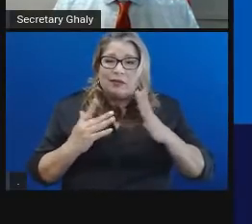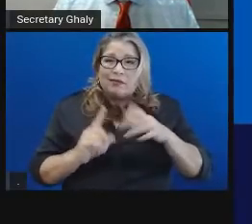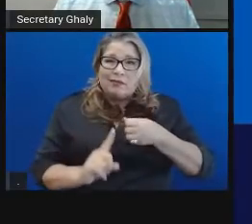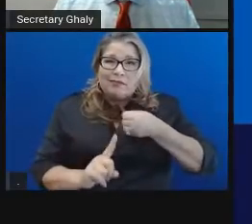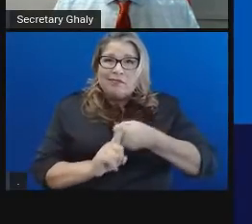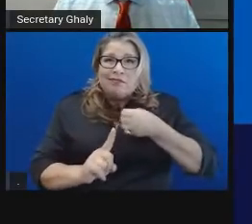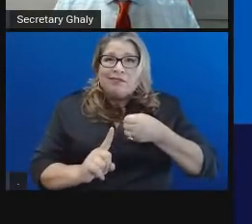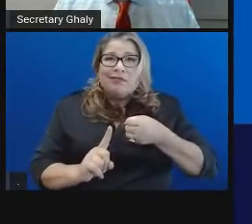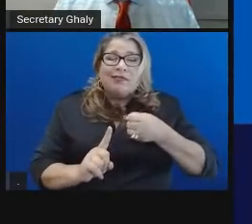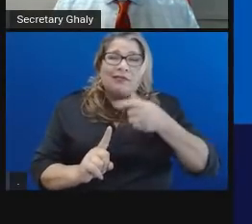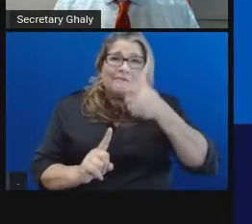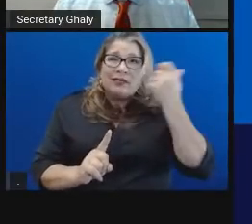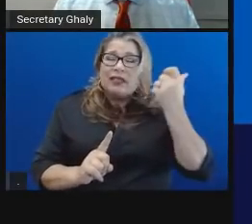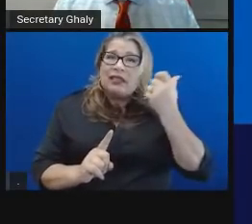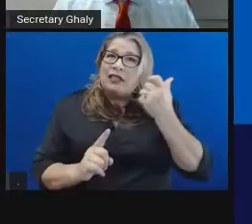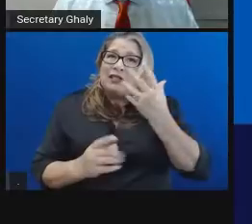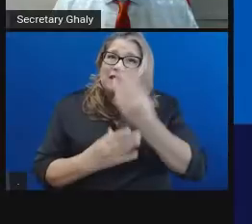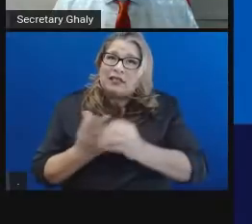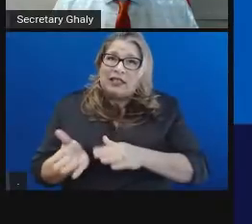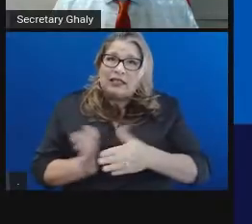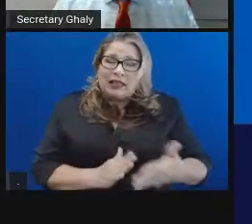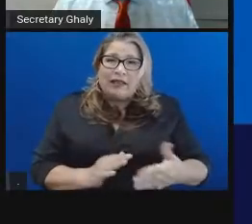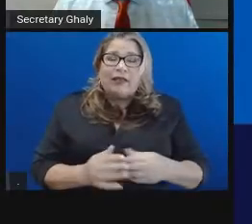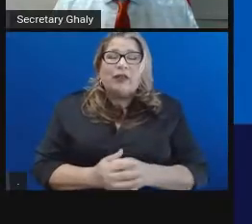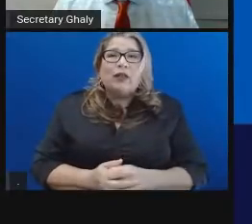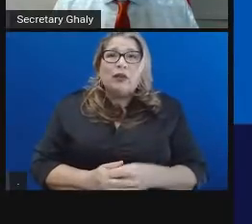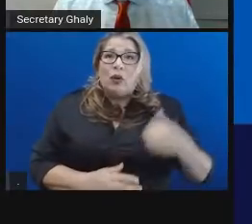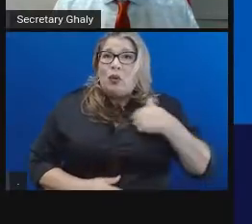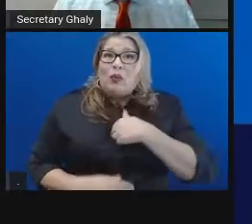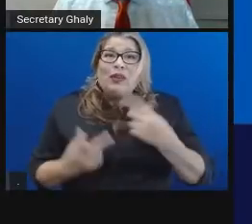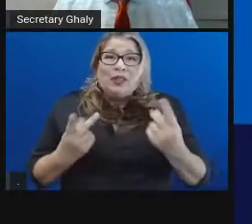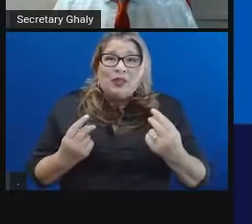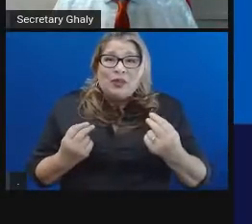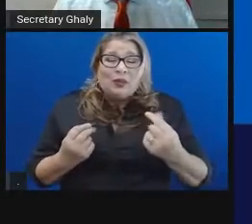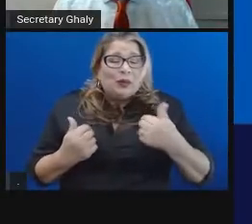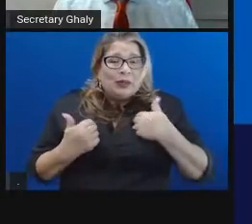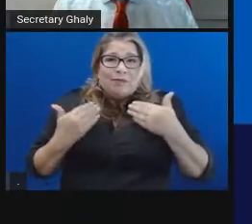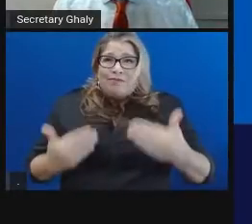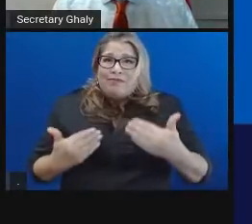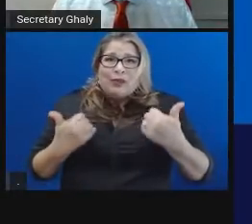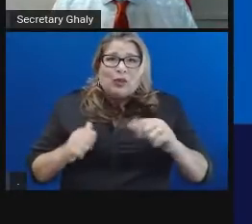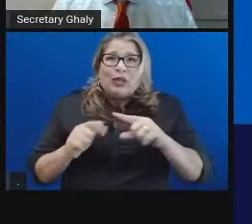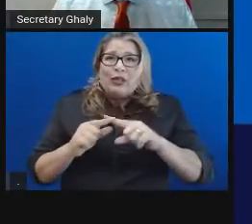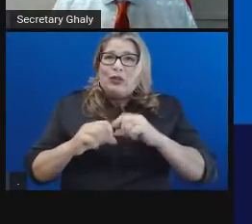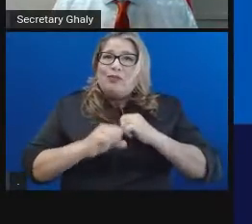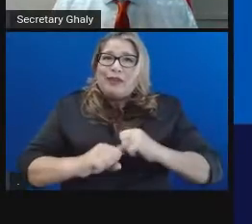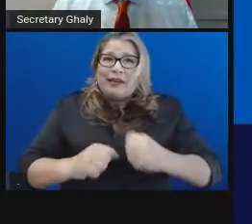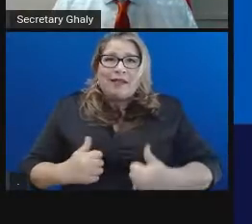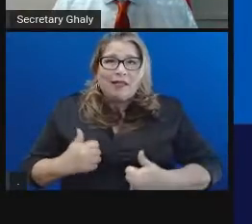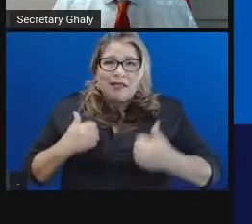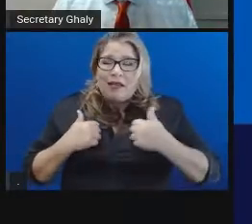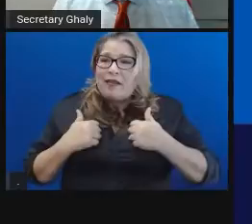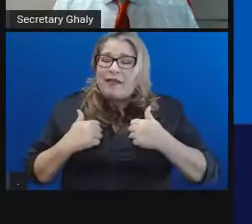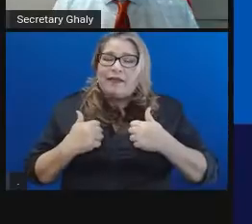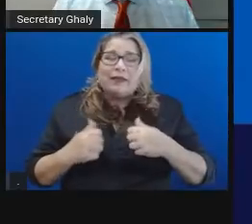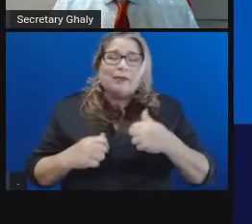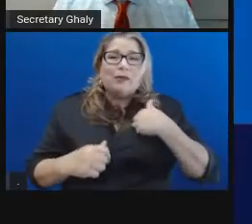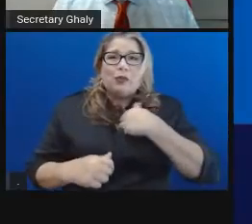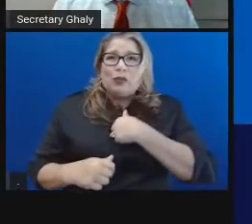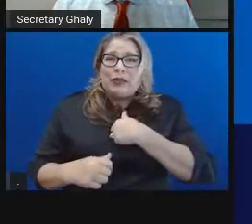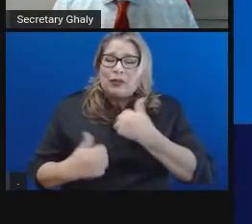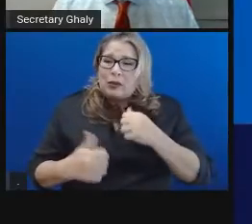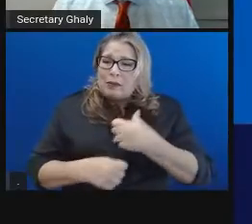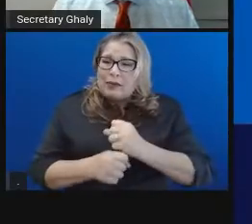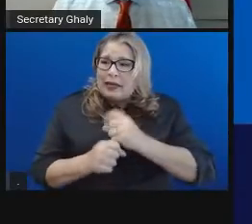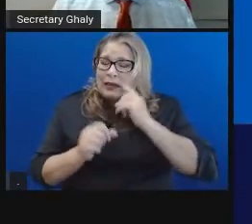save lives, to lead by saving lives, to make decisions both on how we handle our